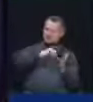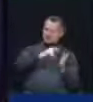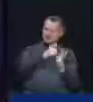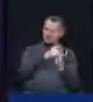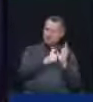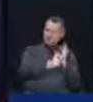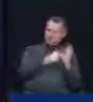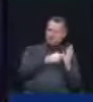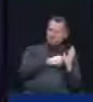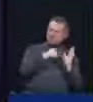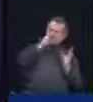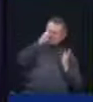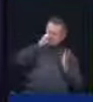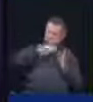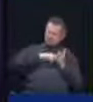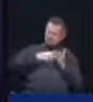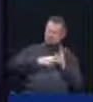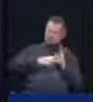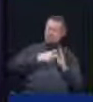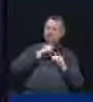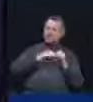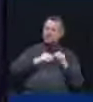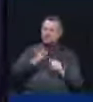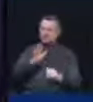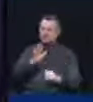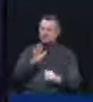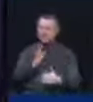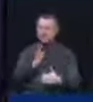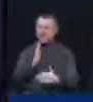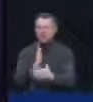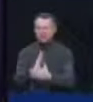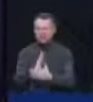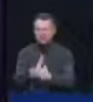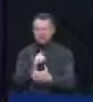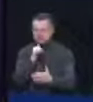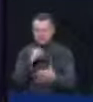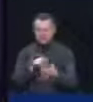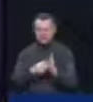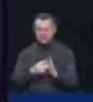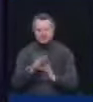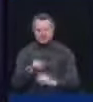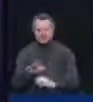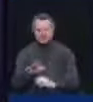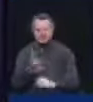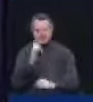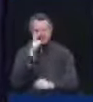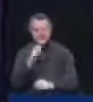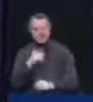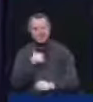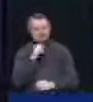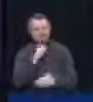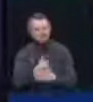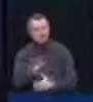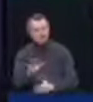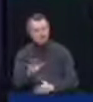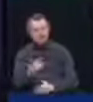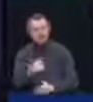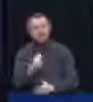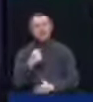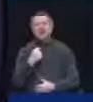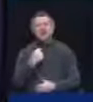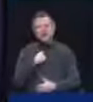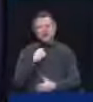still be considered. Harassment is not making someone feel uncomfortable. That is not harassment. If I just made you